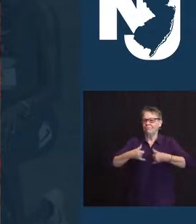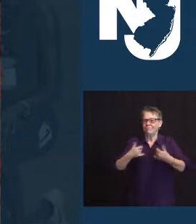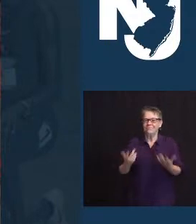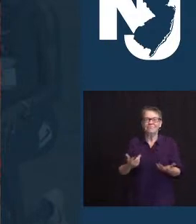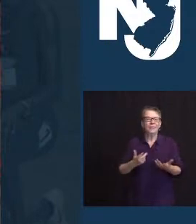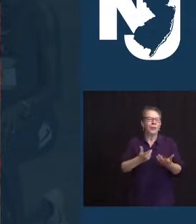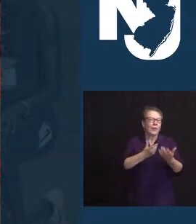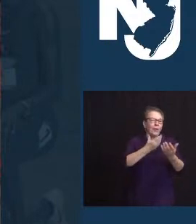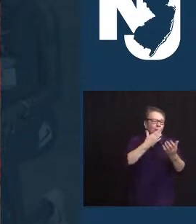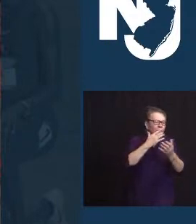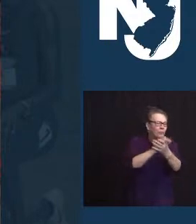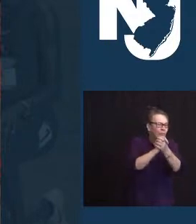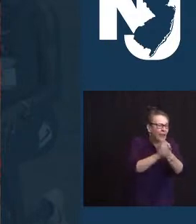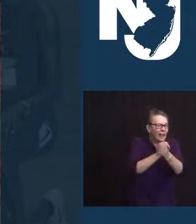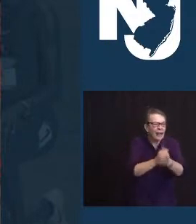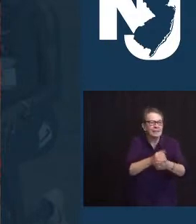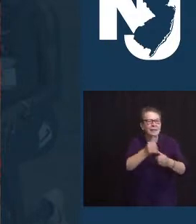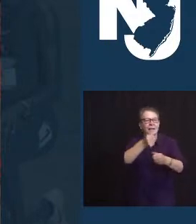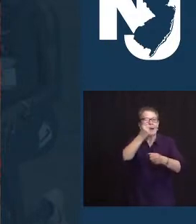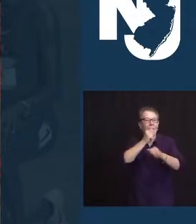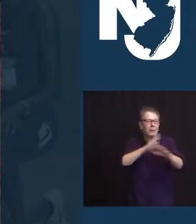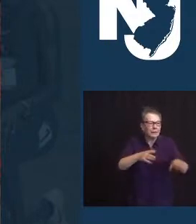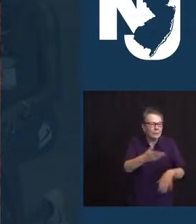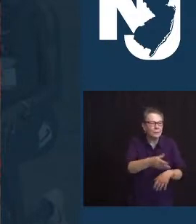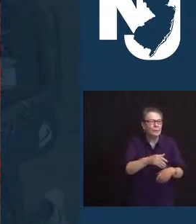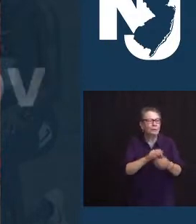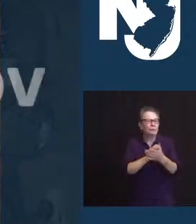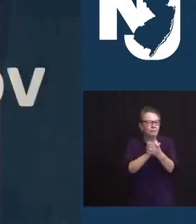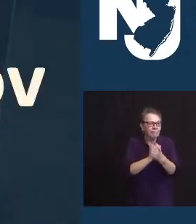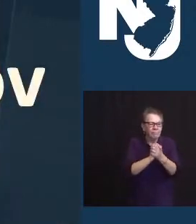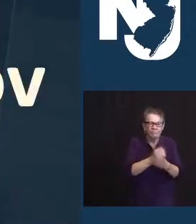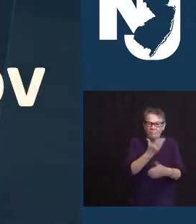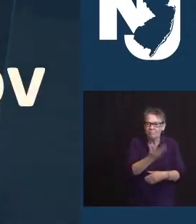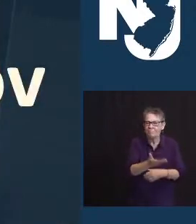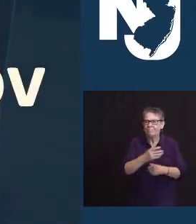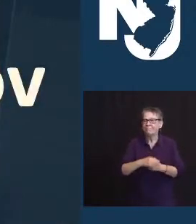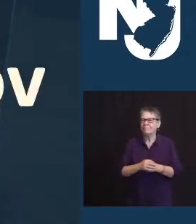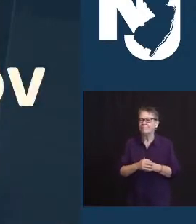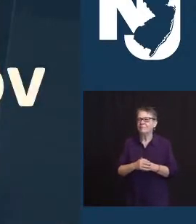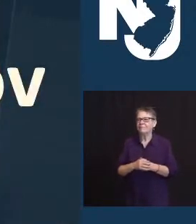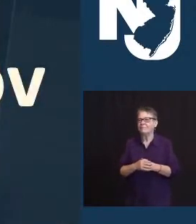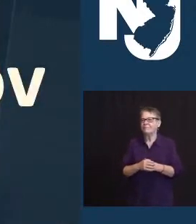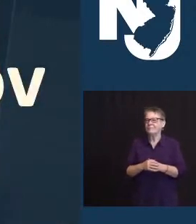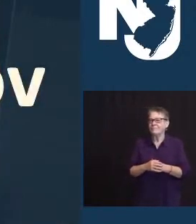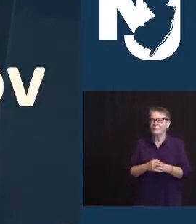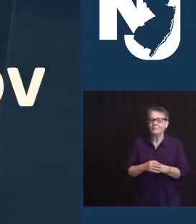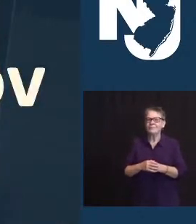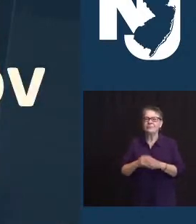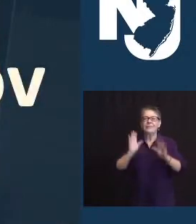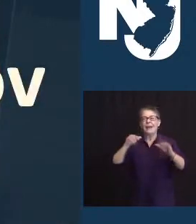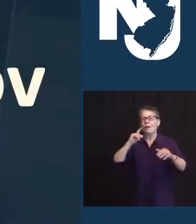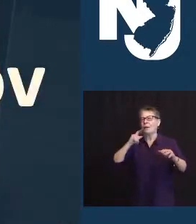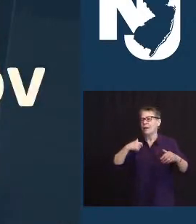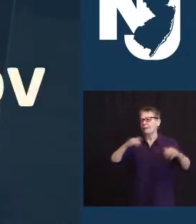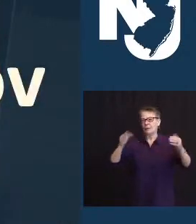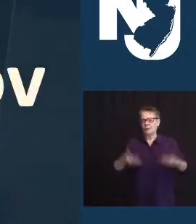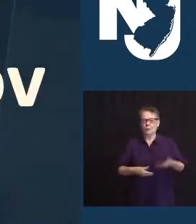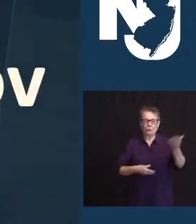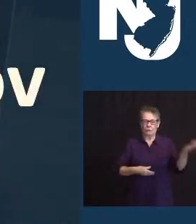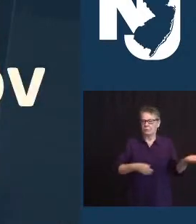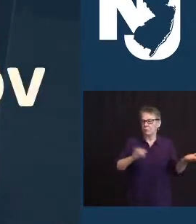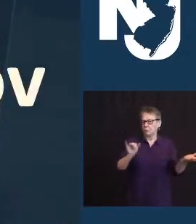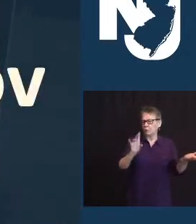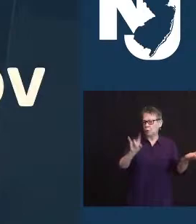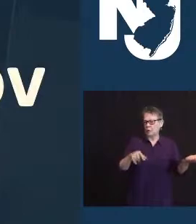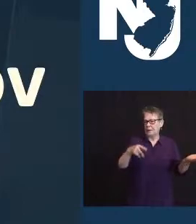Congratulations on an amazing performance. And with that, please help me welcome the woman who needs no introduction, the Commissioner of the Department of